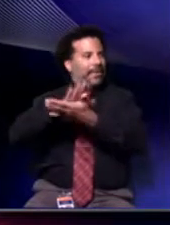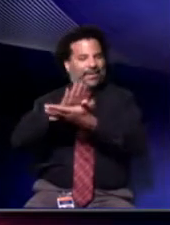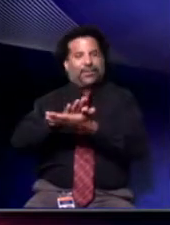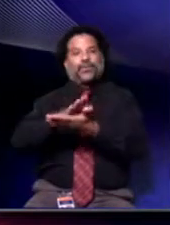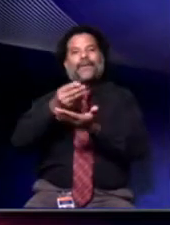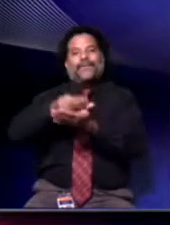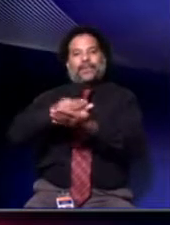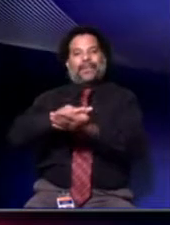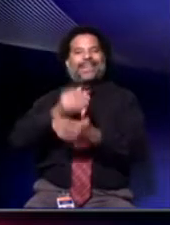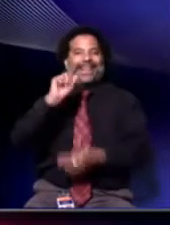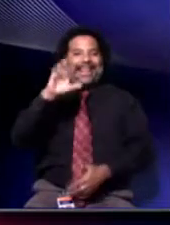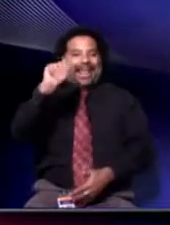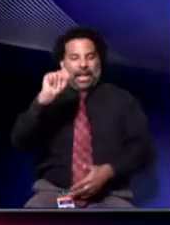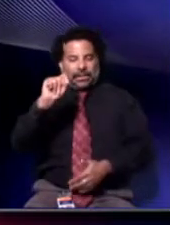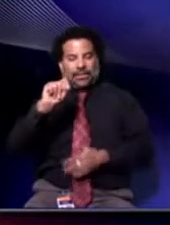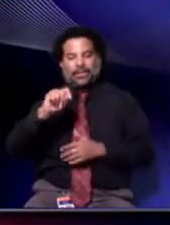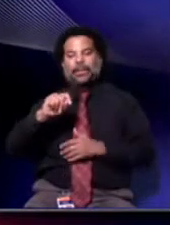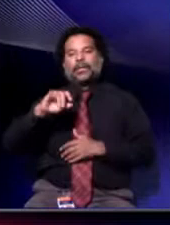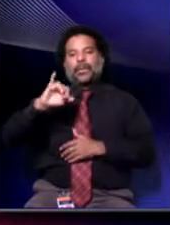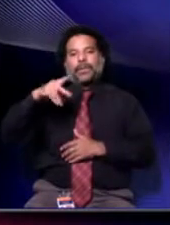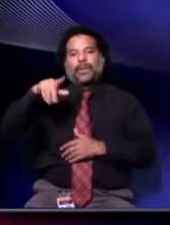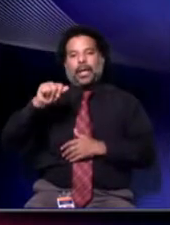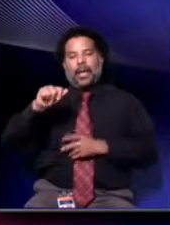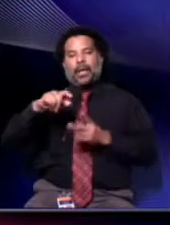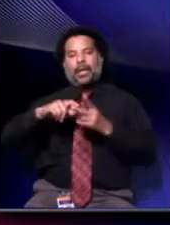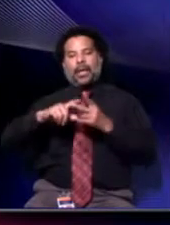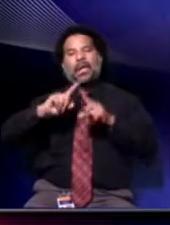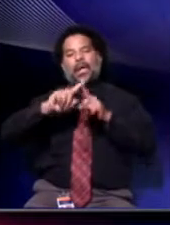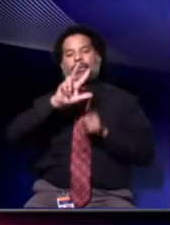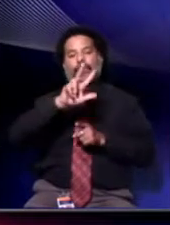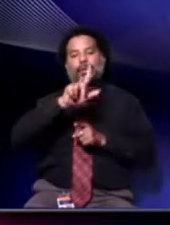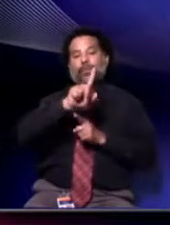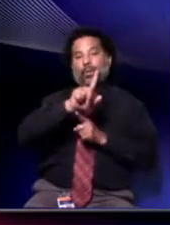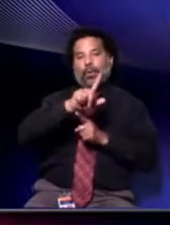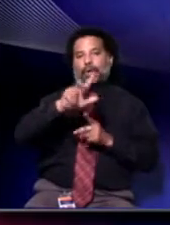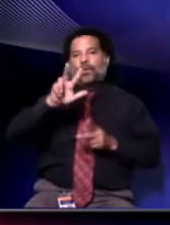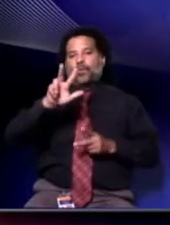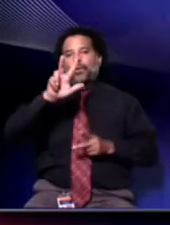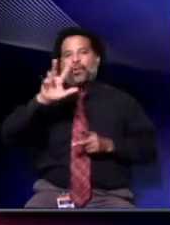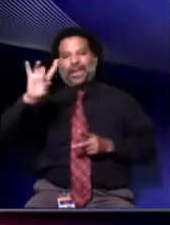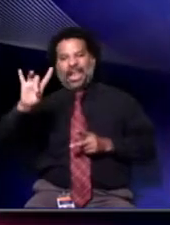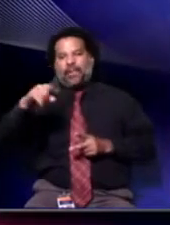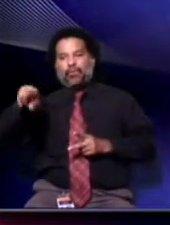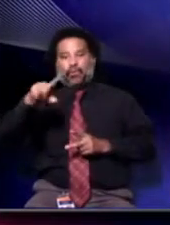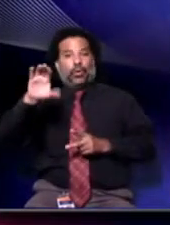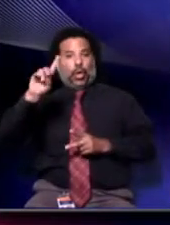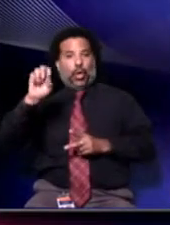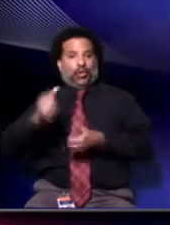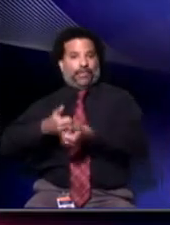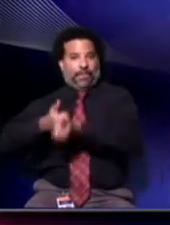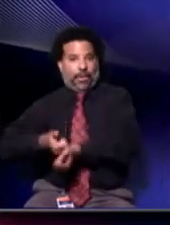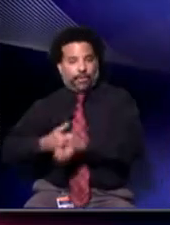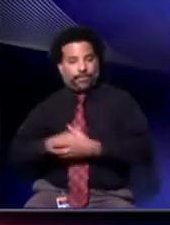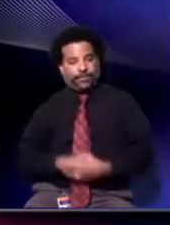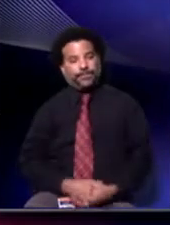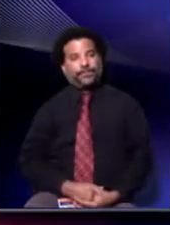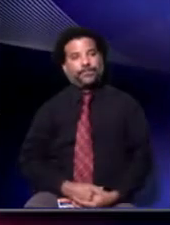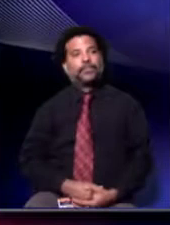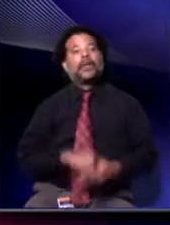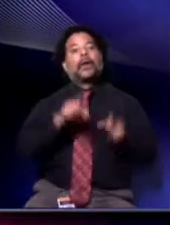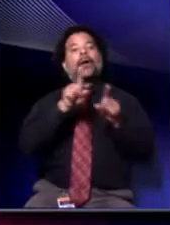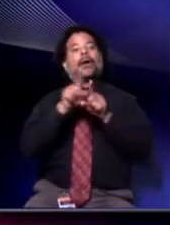the UPIA and under ERISA codes 321 and 338. We do